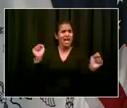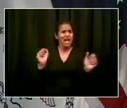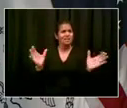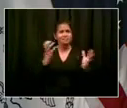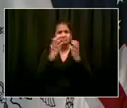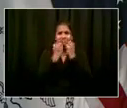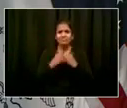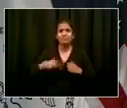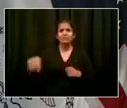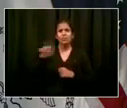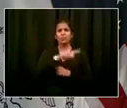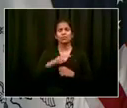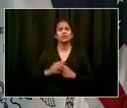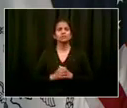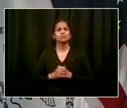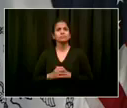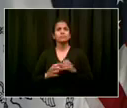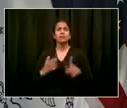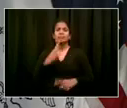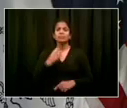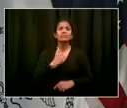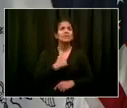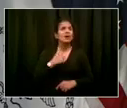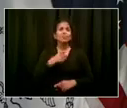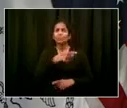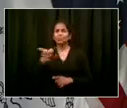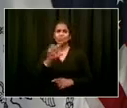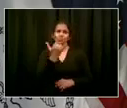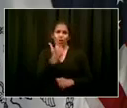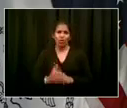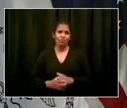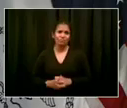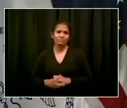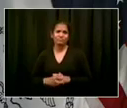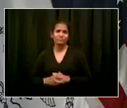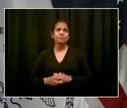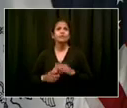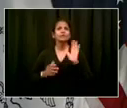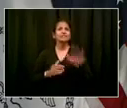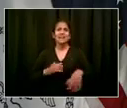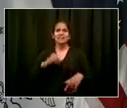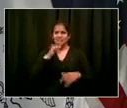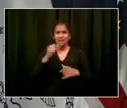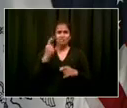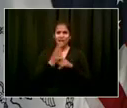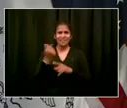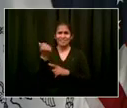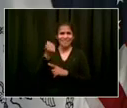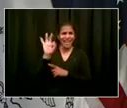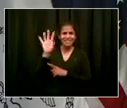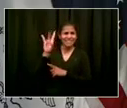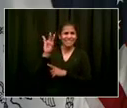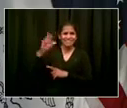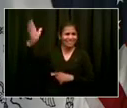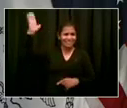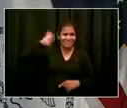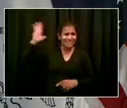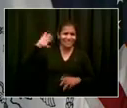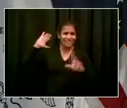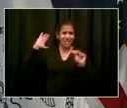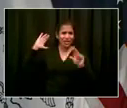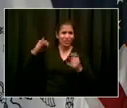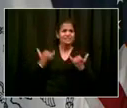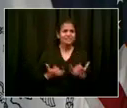not the 1970s. It's nowhere near the 1970s. We just need to have an honest conversation about what a